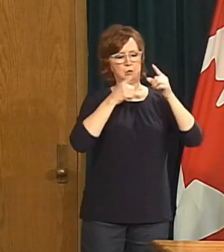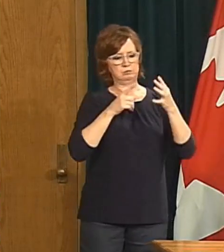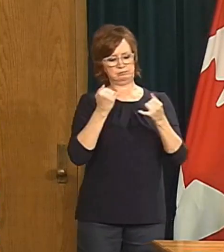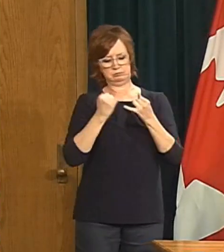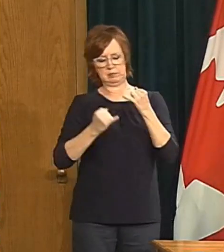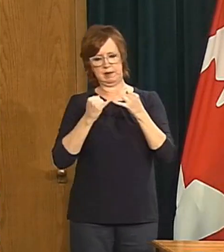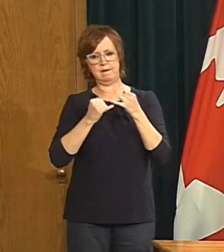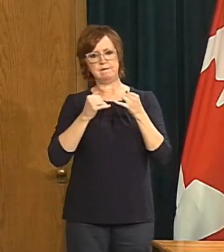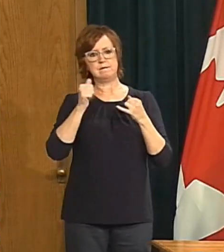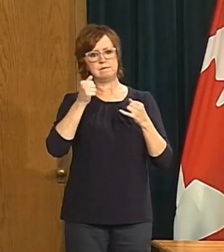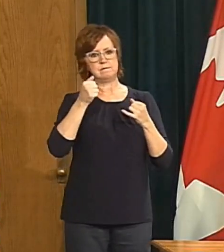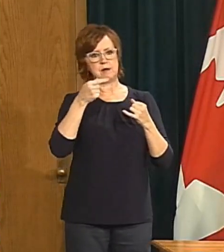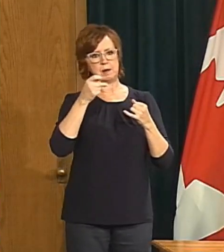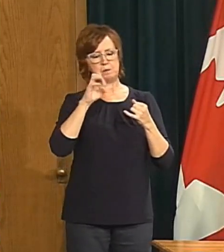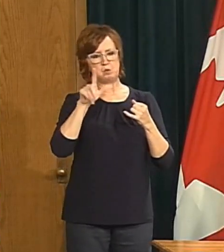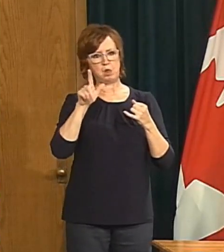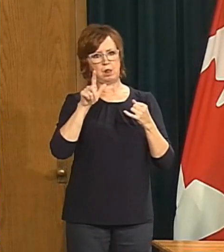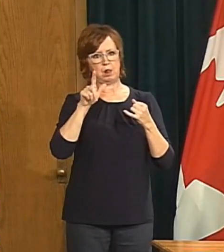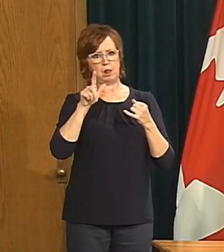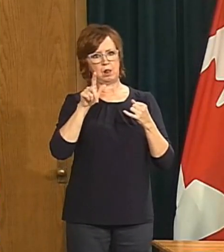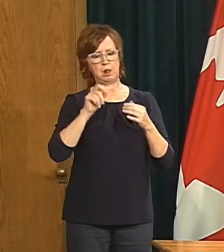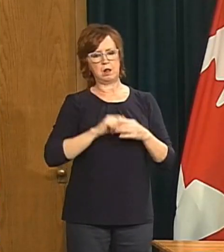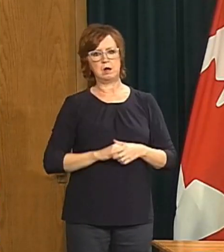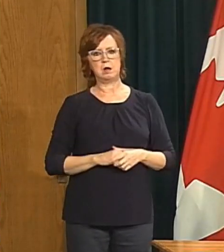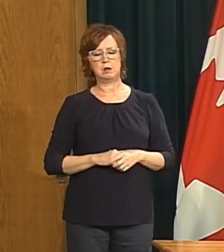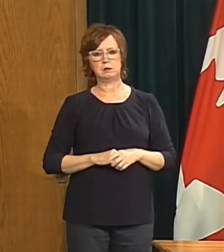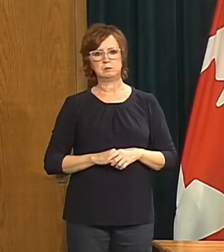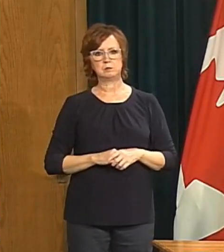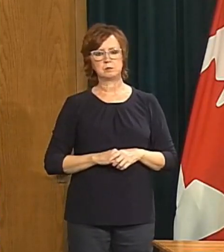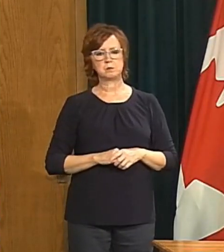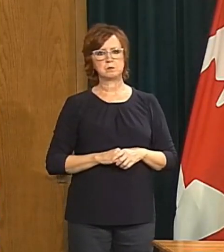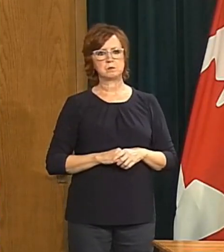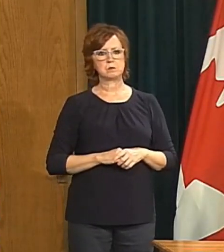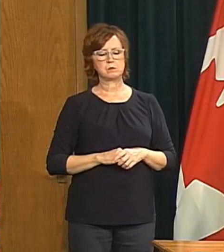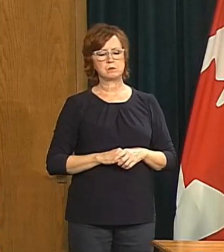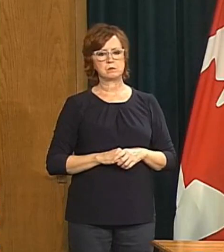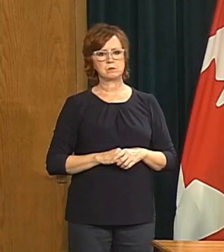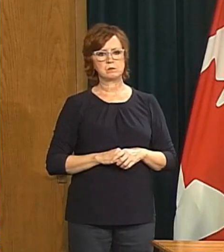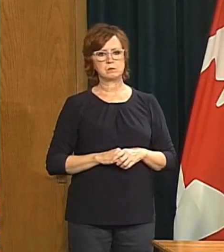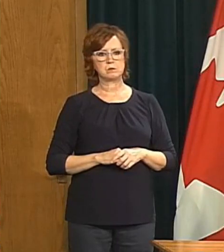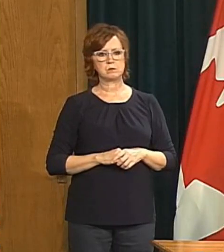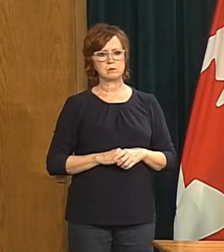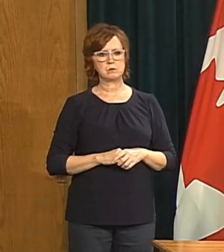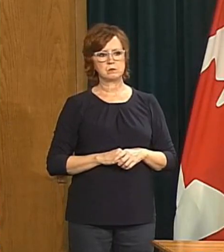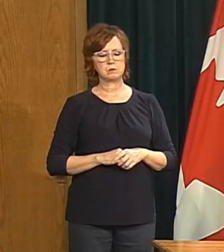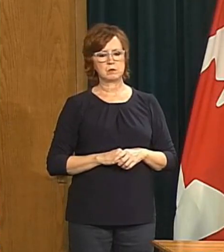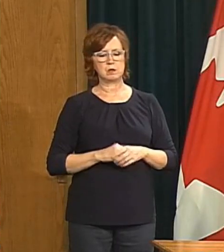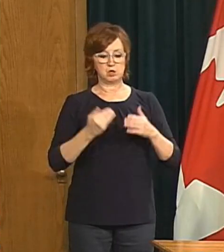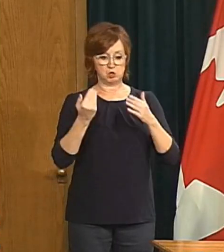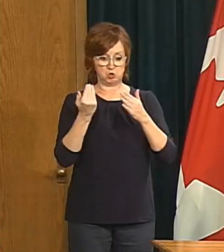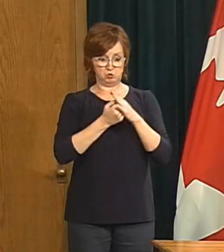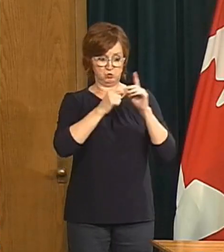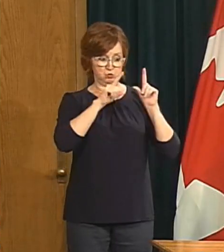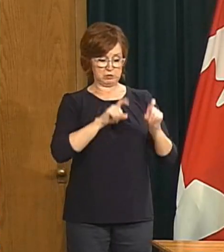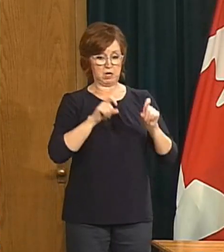testing abilities come on stream, there's nothing preventing us from going beyond that in the